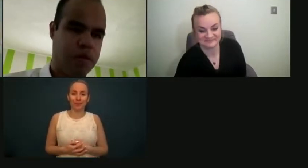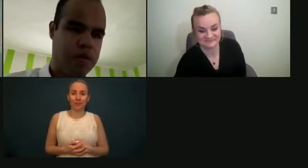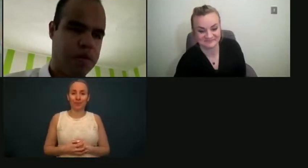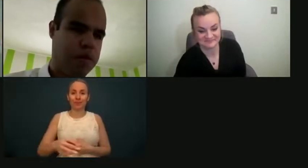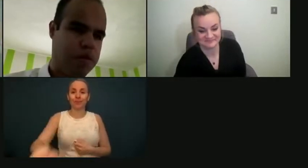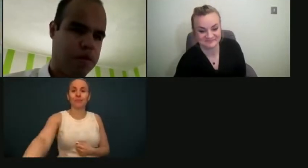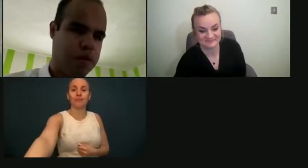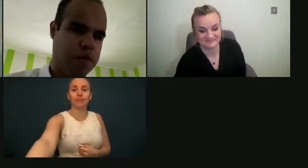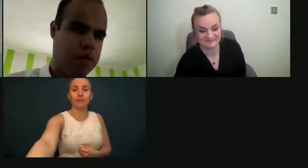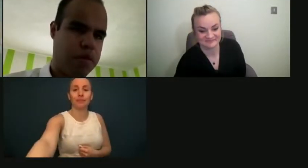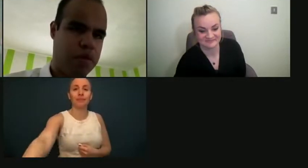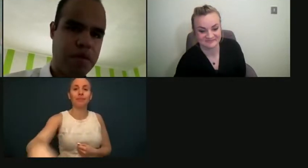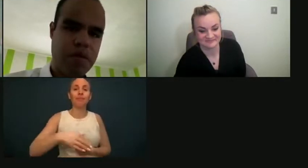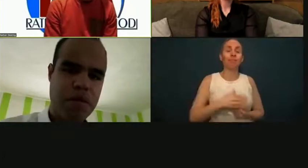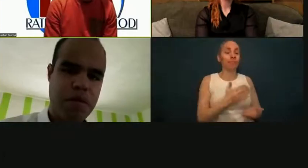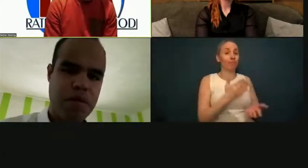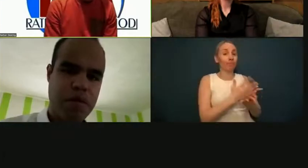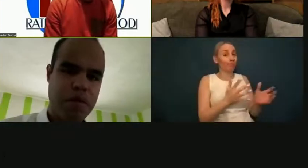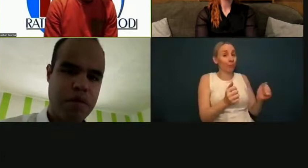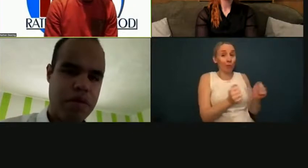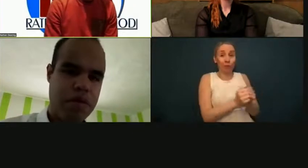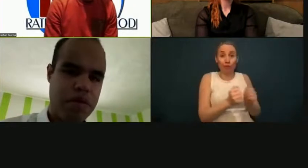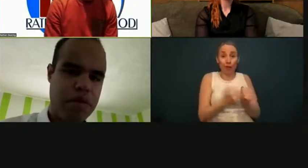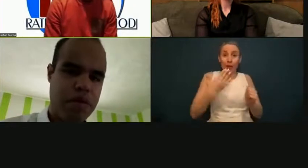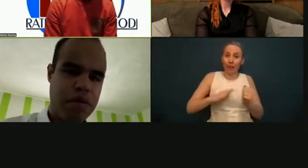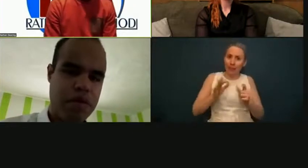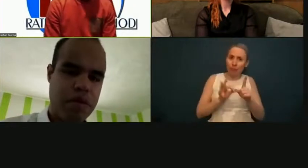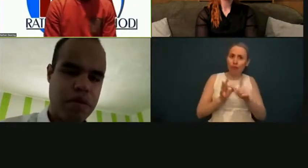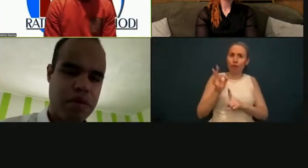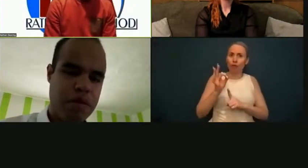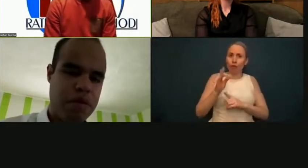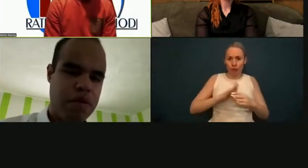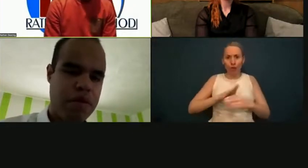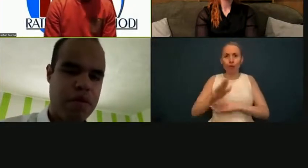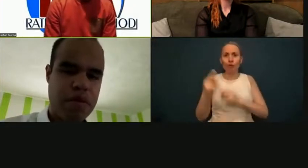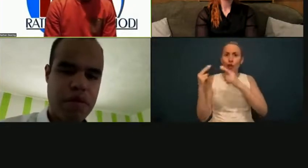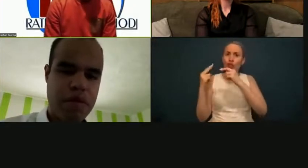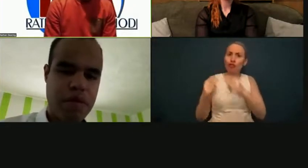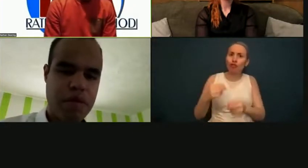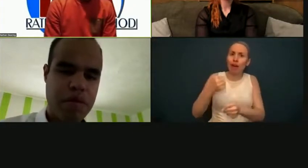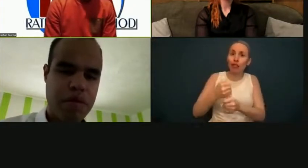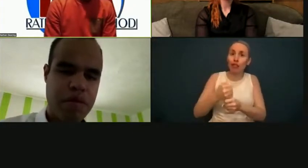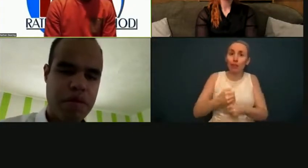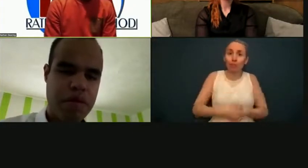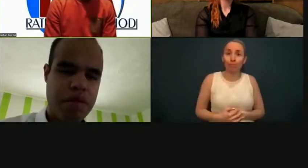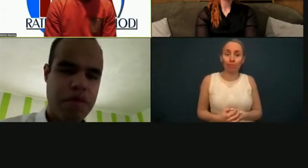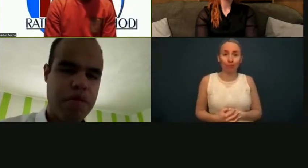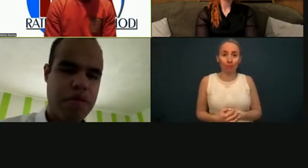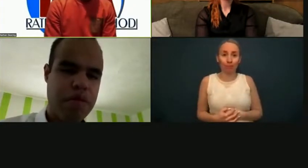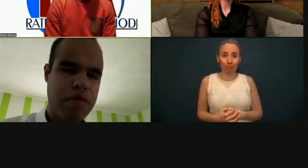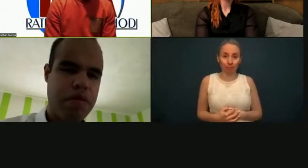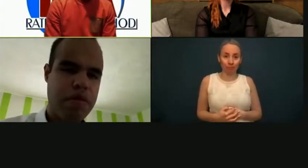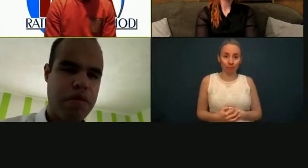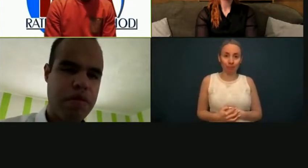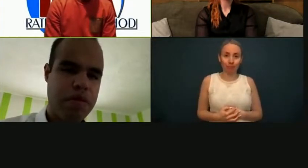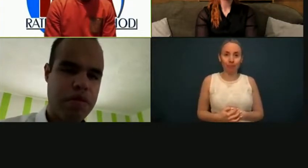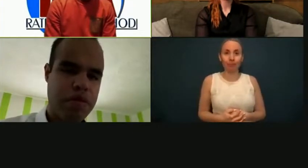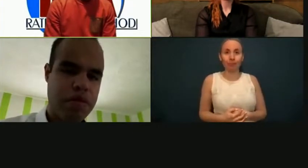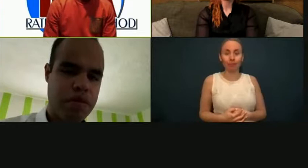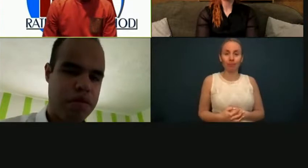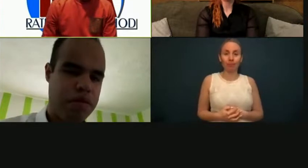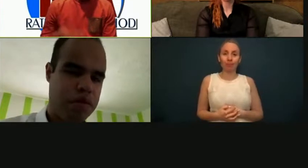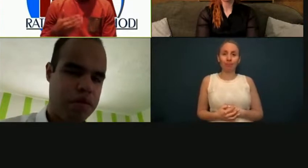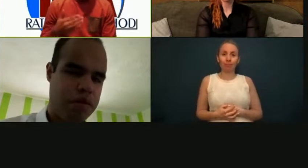future generations to come, 100%. And so, would you say that it's then super important